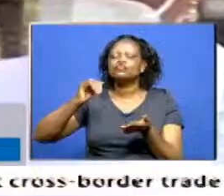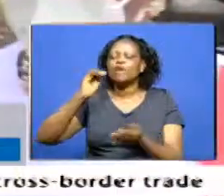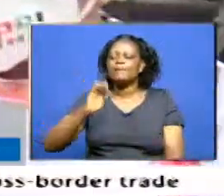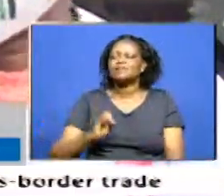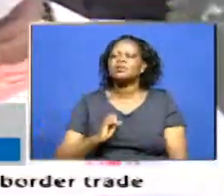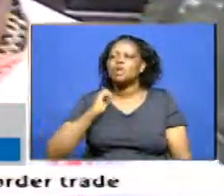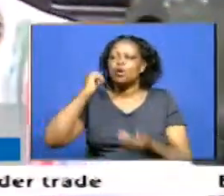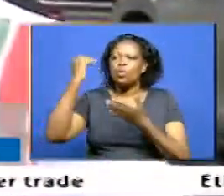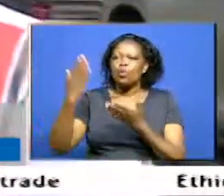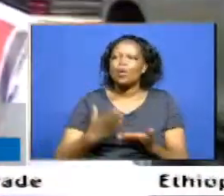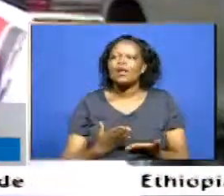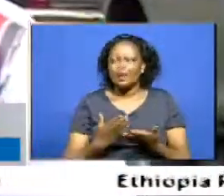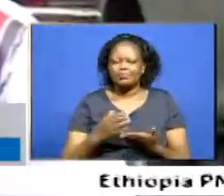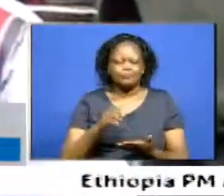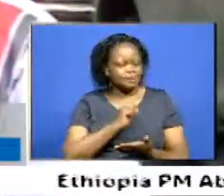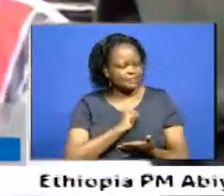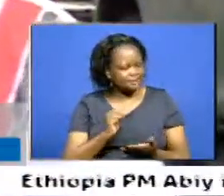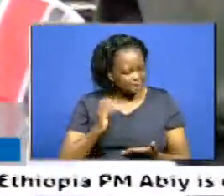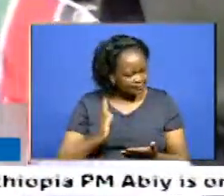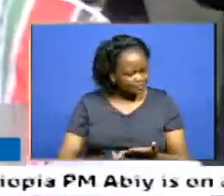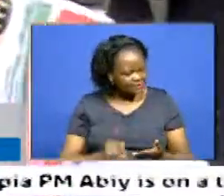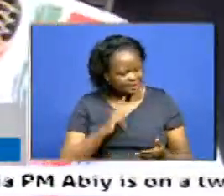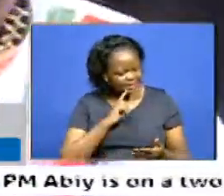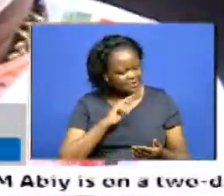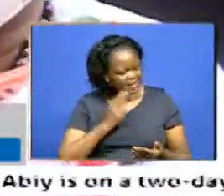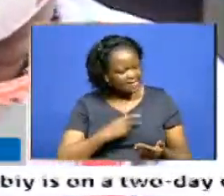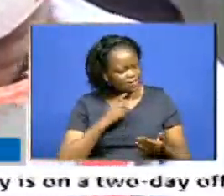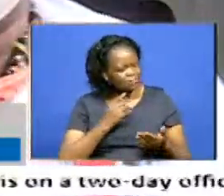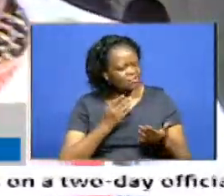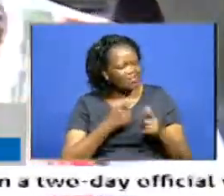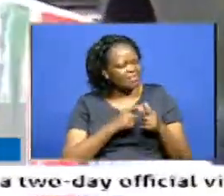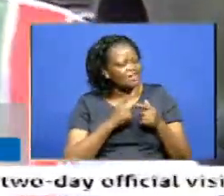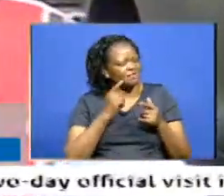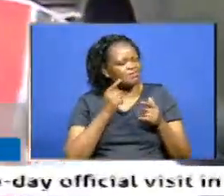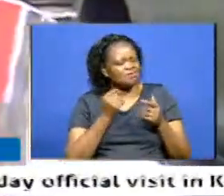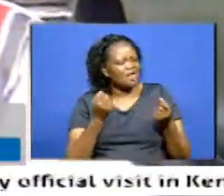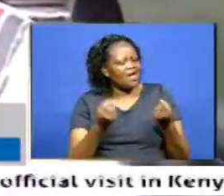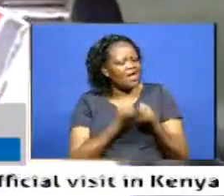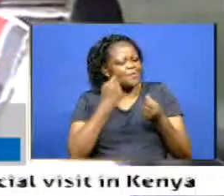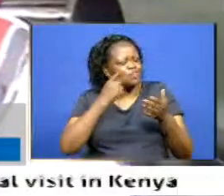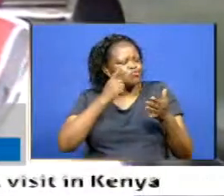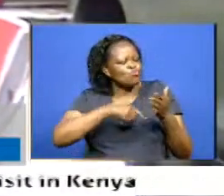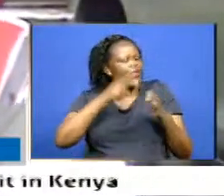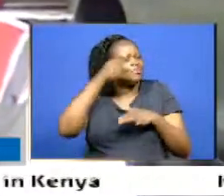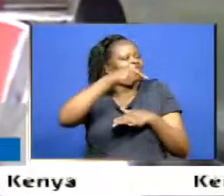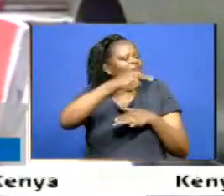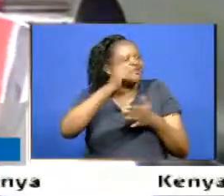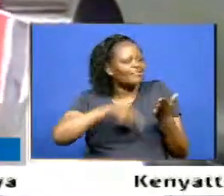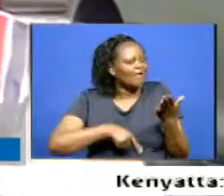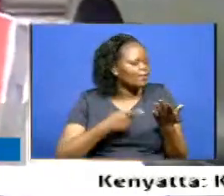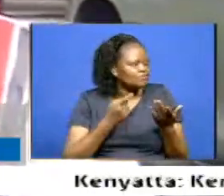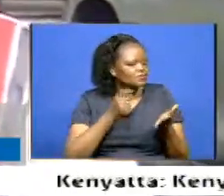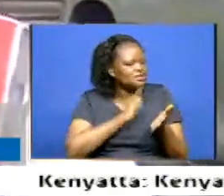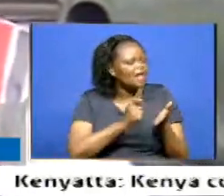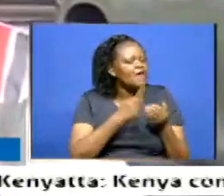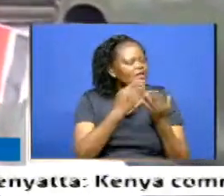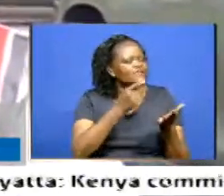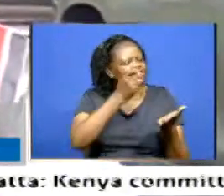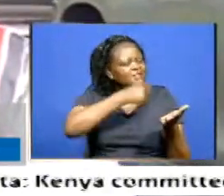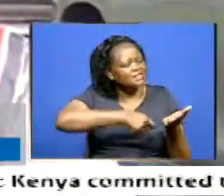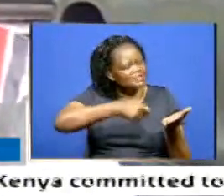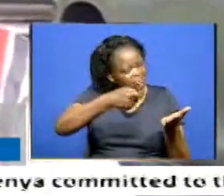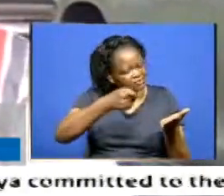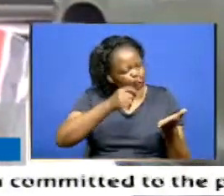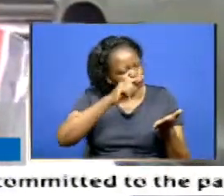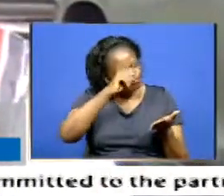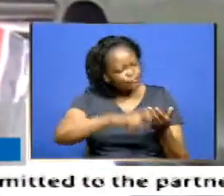sana, Senator. Maybe tell us which is the next phase after today when the Secretariat will be availing the signatures.